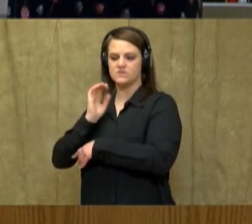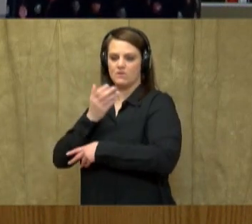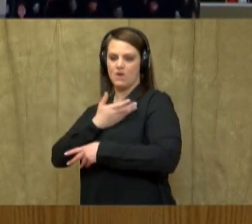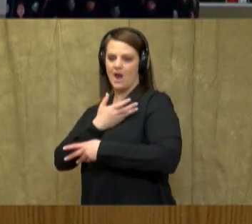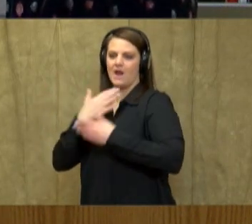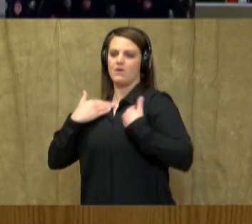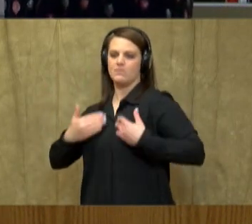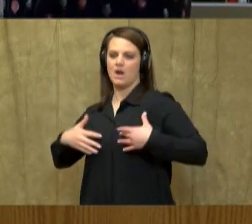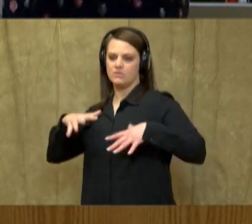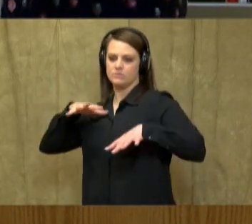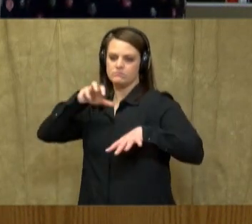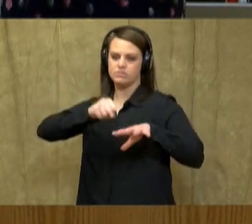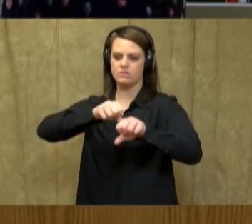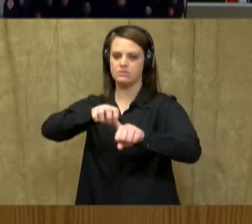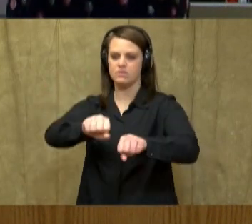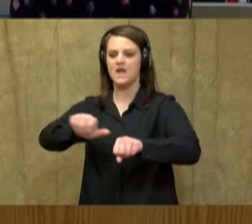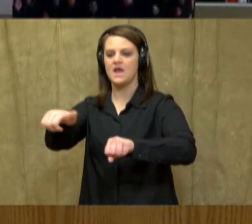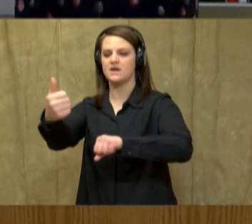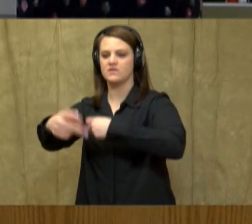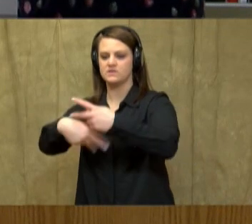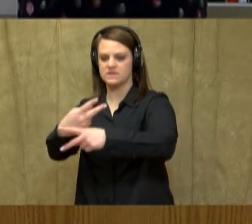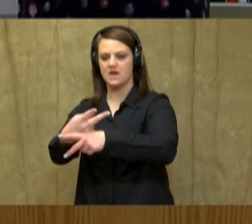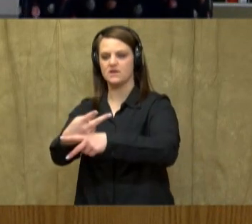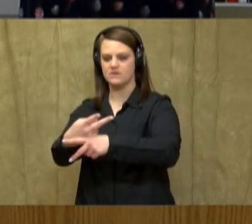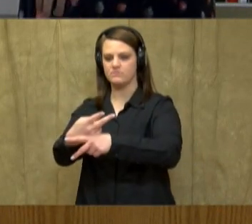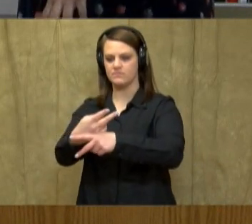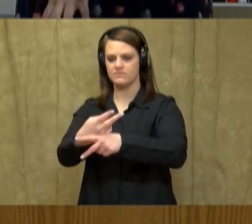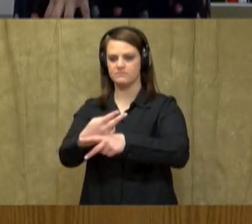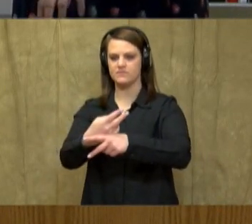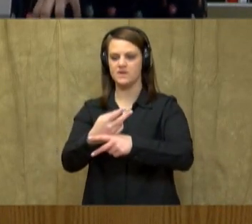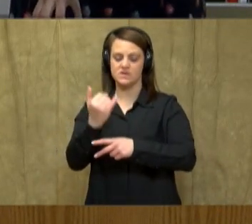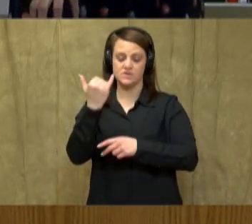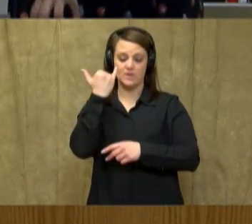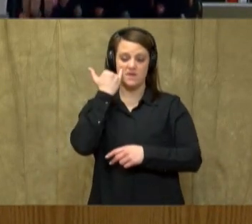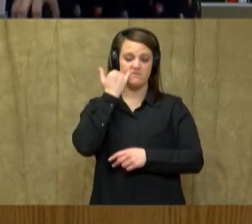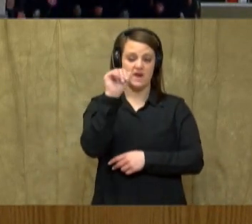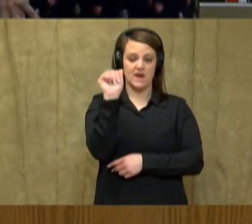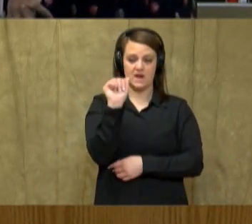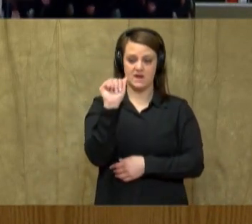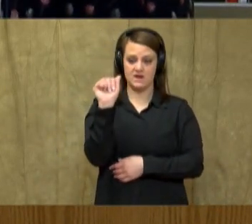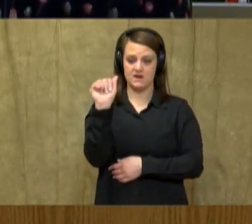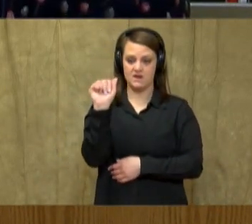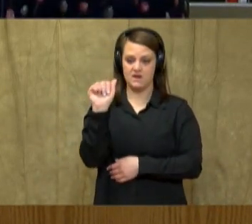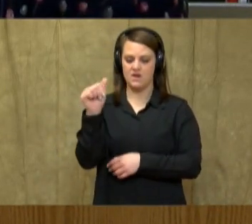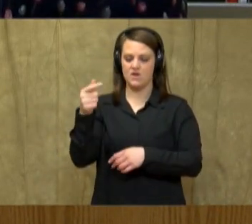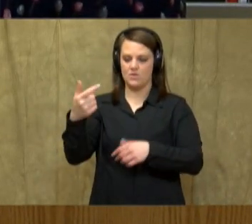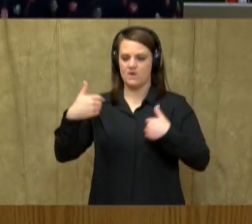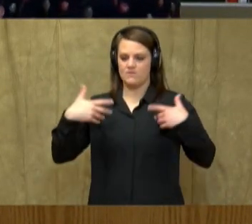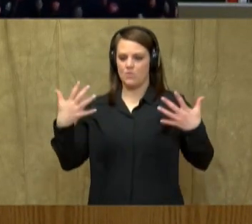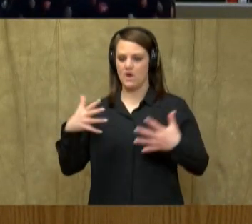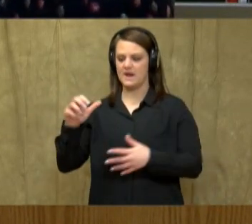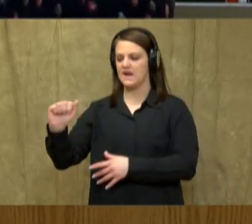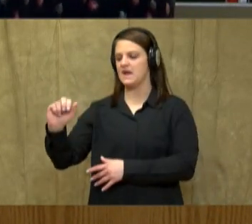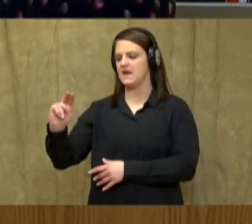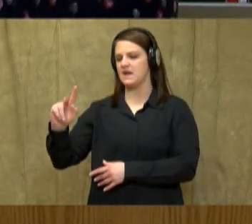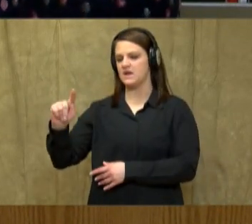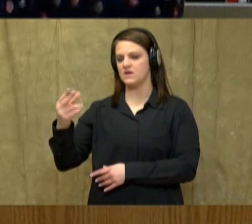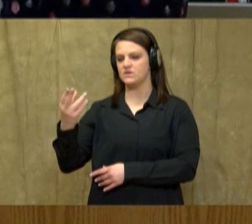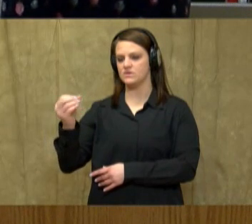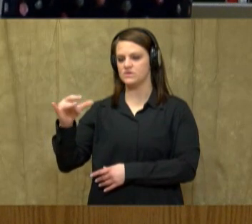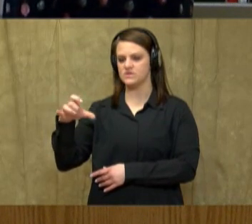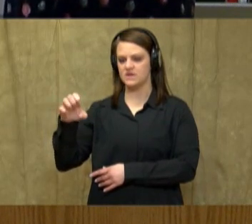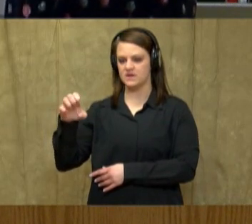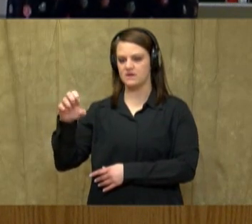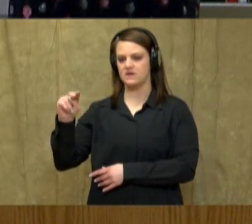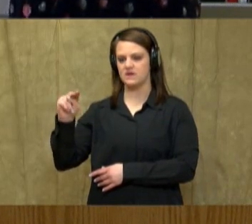attack another type of blood type if we don't have it. So if you are A, you have the A antigen on your blood cells. If you